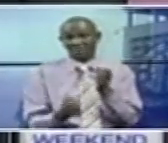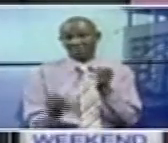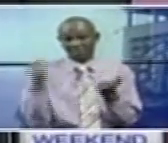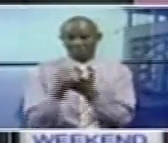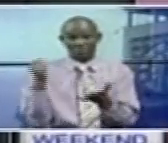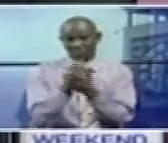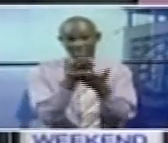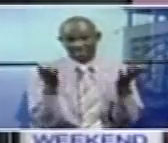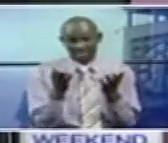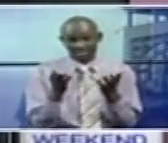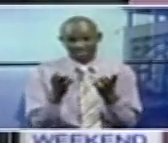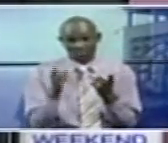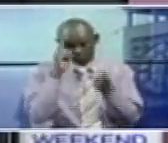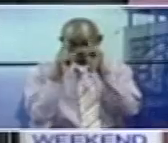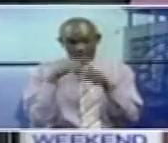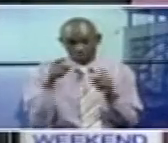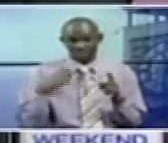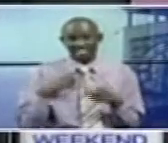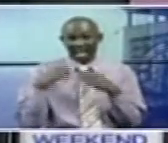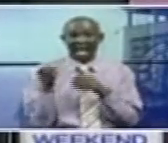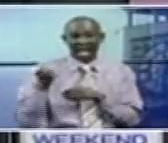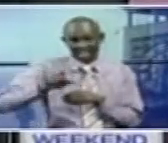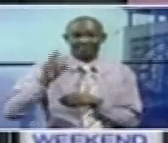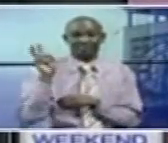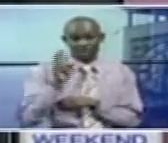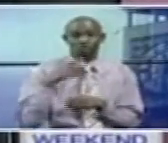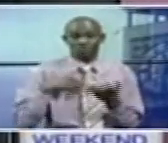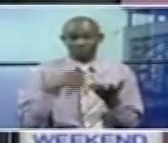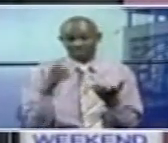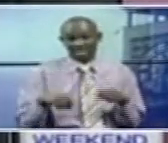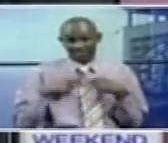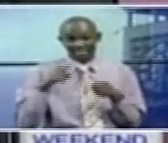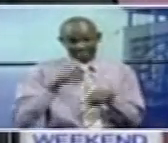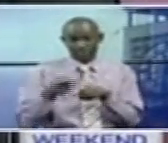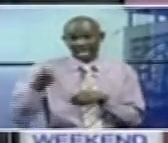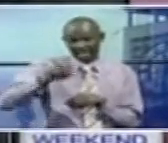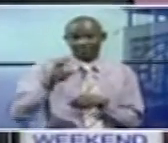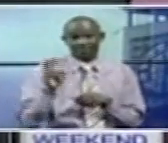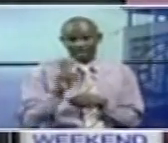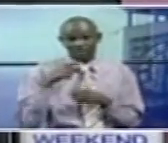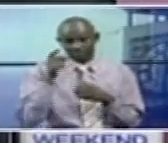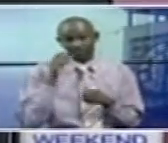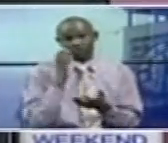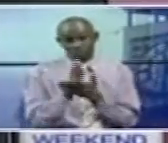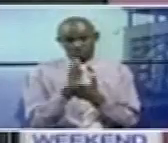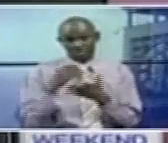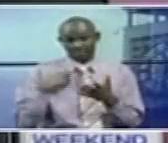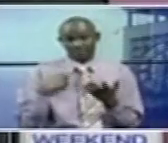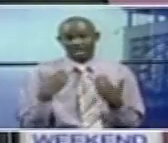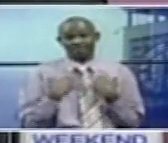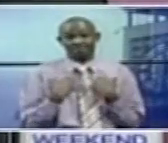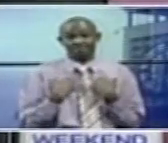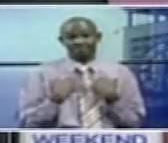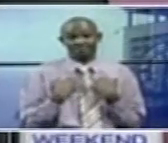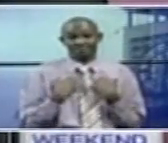but actually add value to people's lives. As soon as you're able to add value to the masses, you find that you're sitting on gold, and